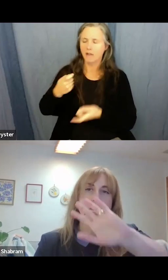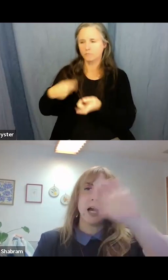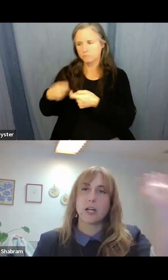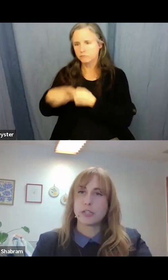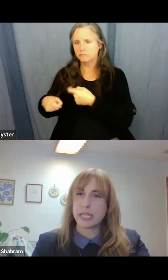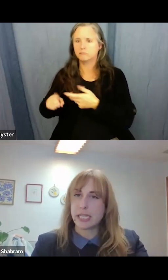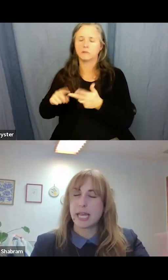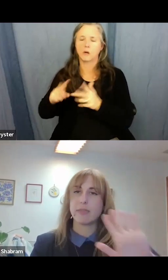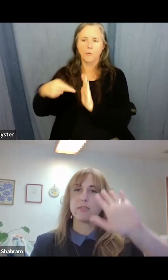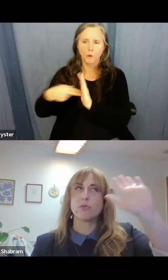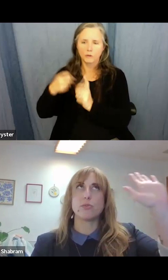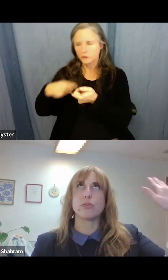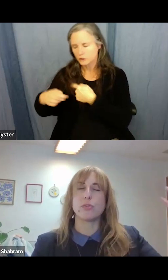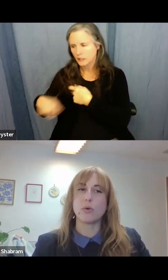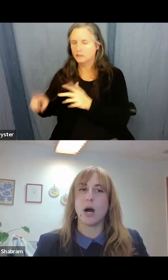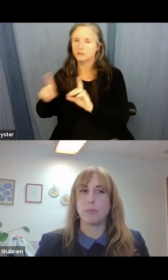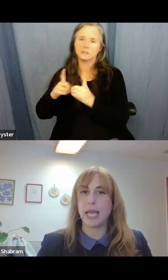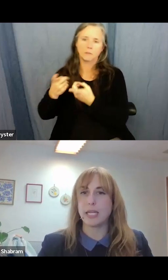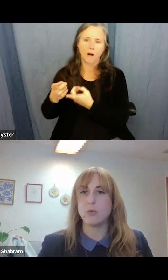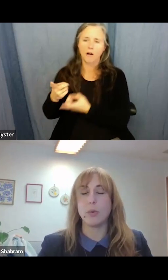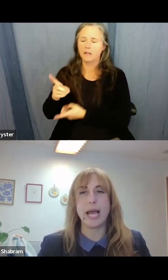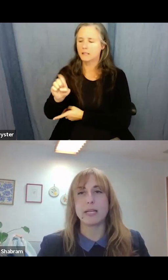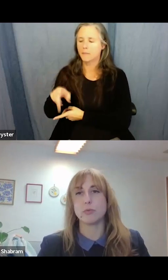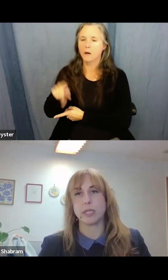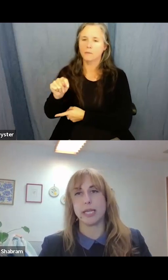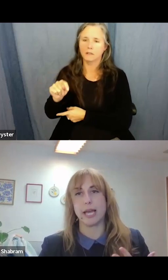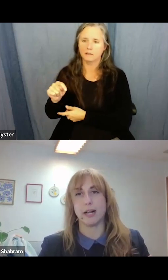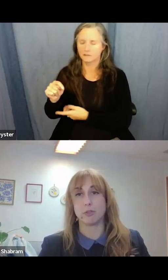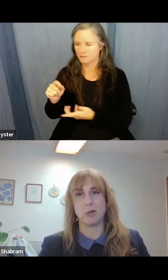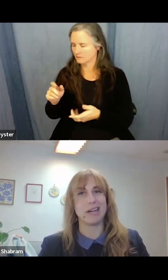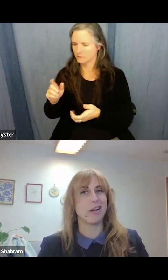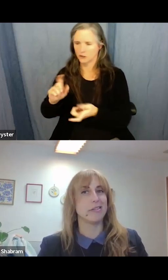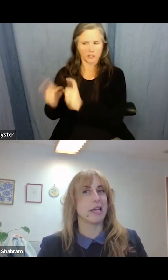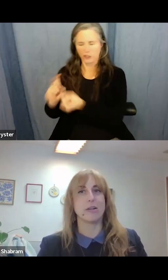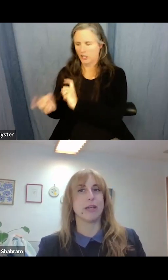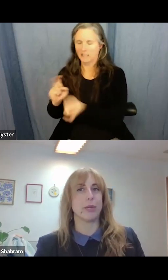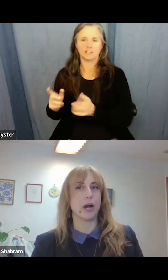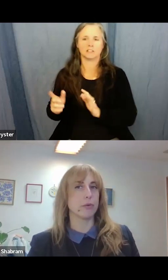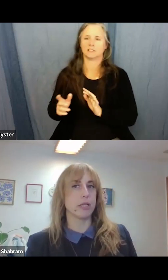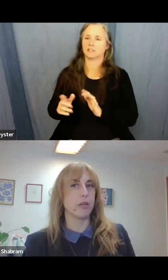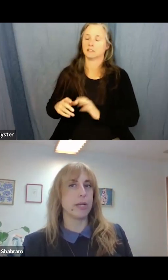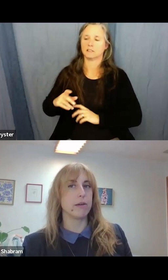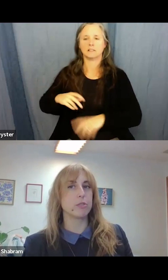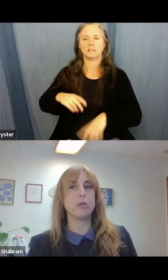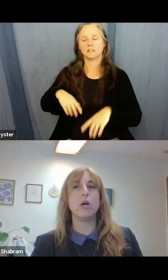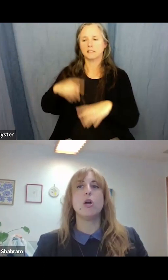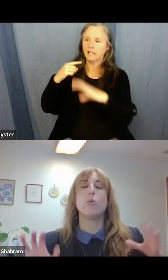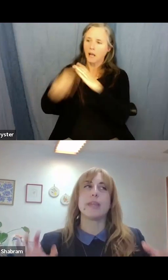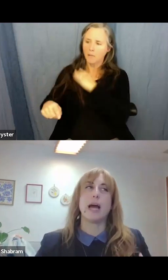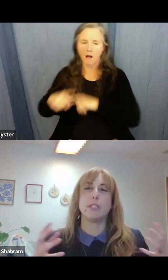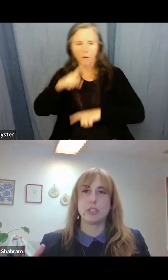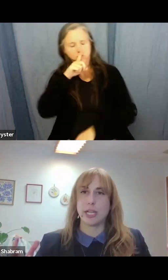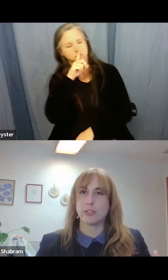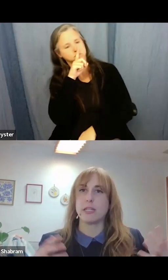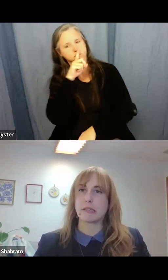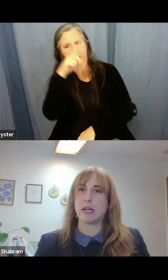is understanding again that schools are so complicated. We had to really get comfortable. And honestly, I don't think we are really all the way comfortable with